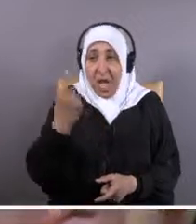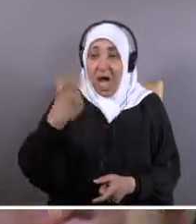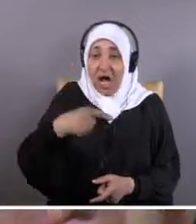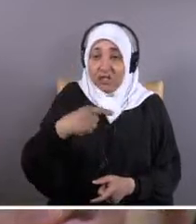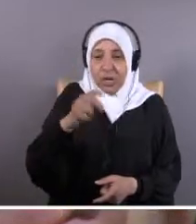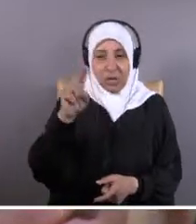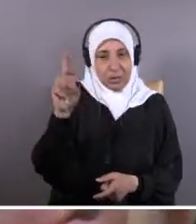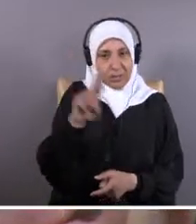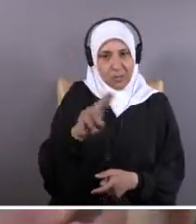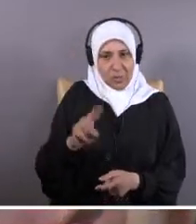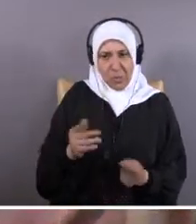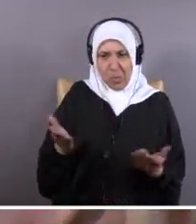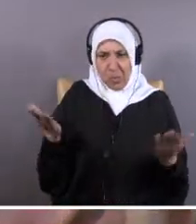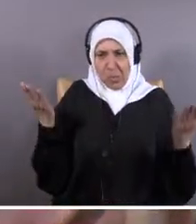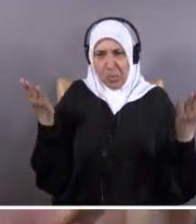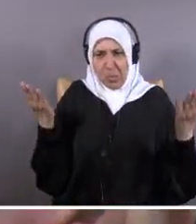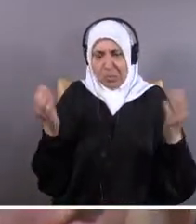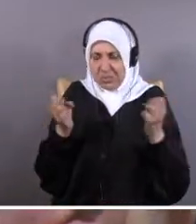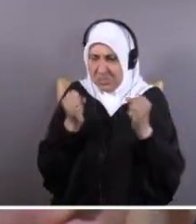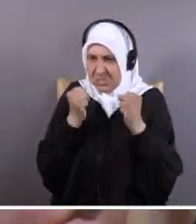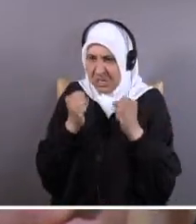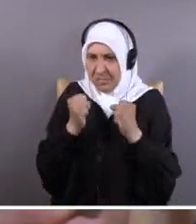To buy a quart of milk